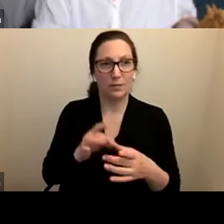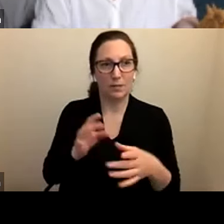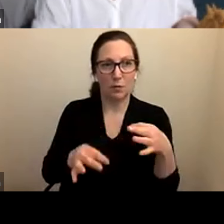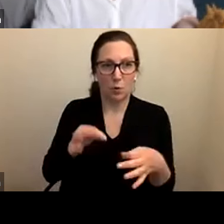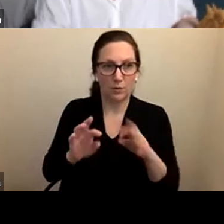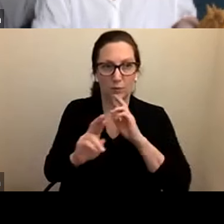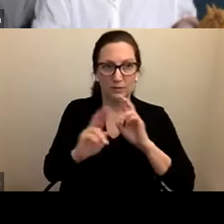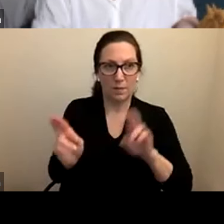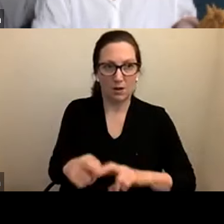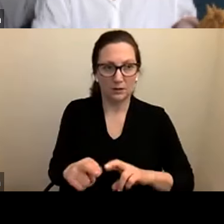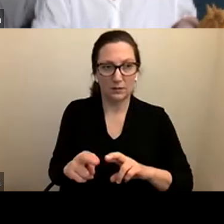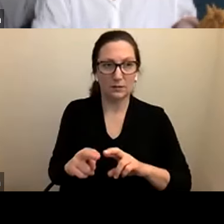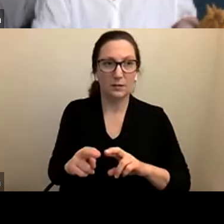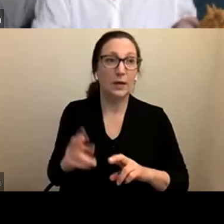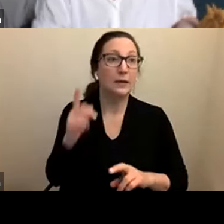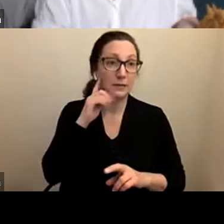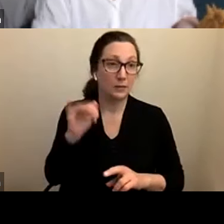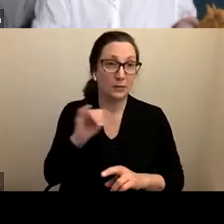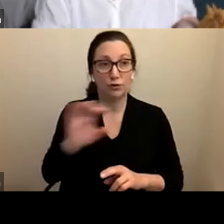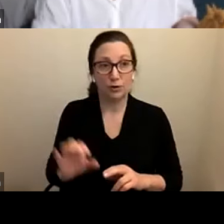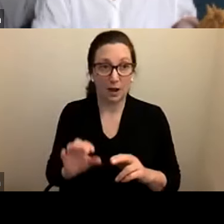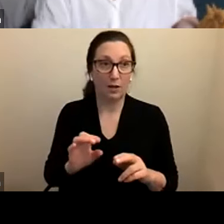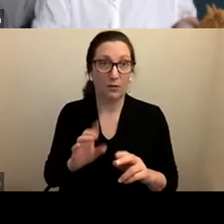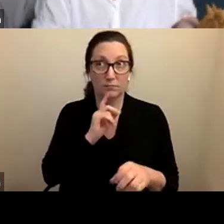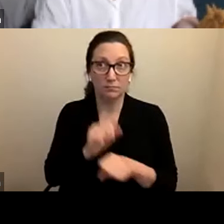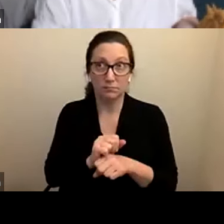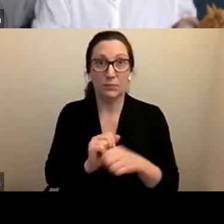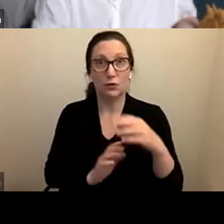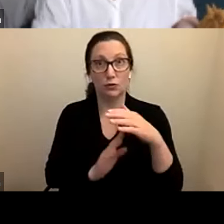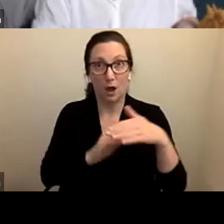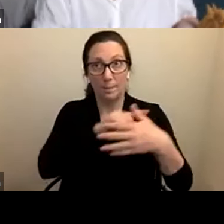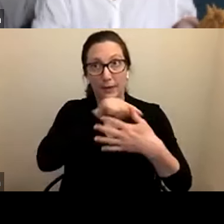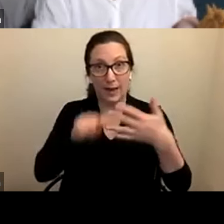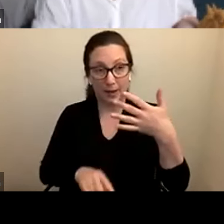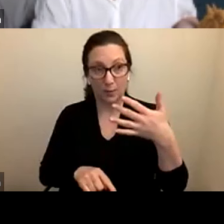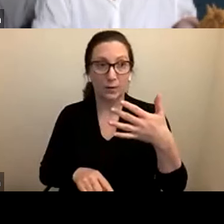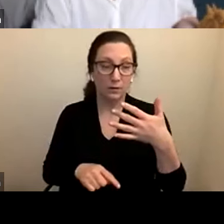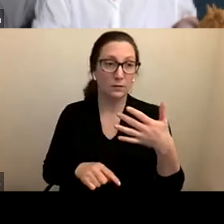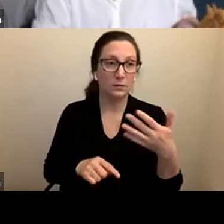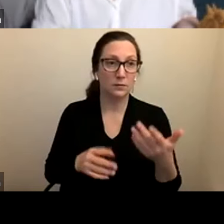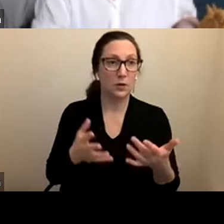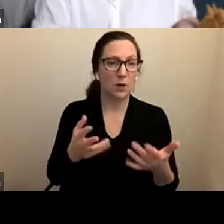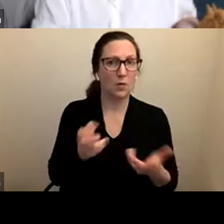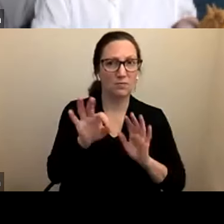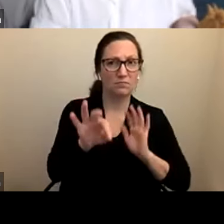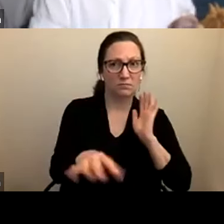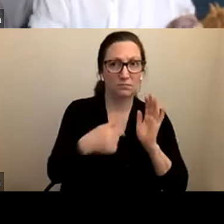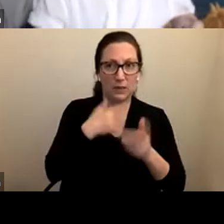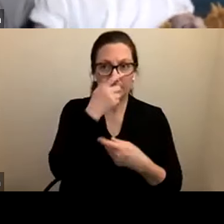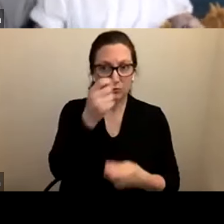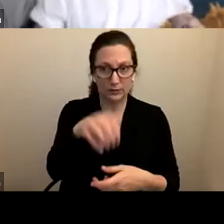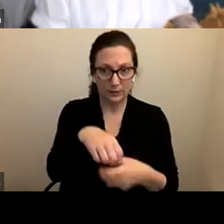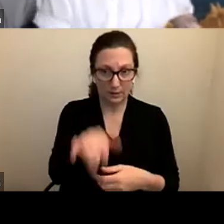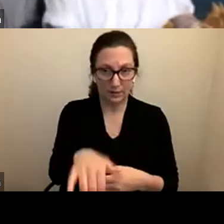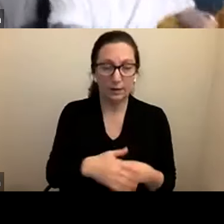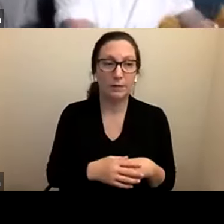like Chicago is top-down selection within groups. So I just wanted to mention that as something that I'm very interested in as